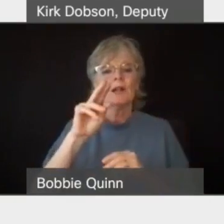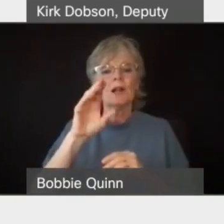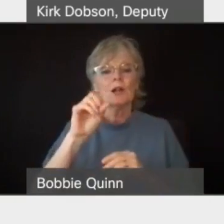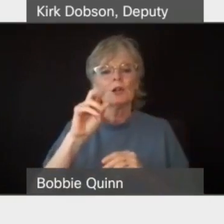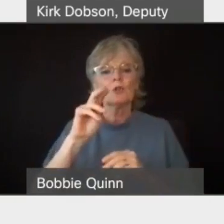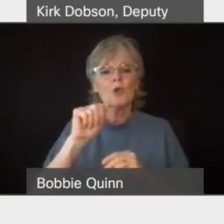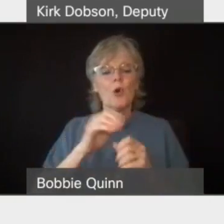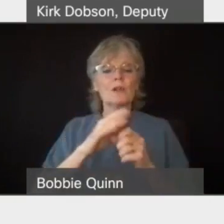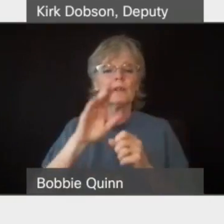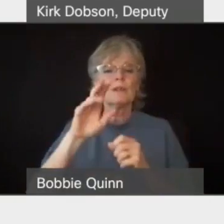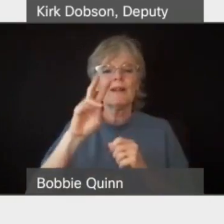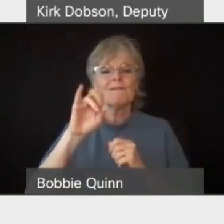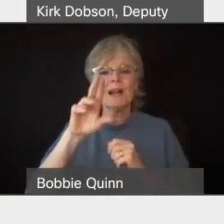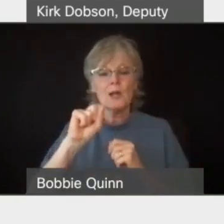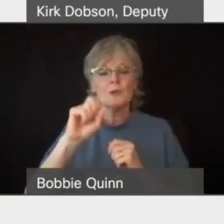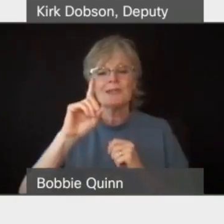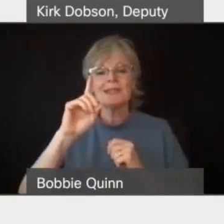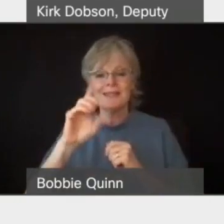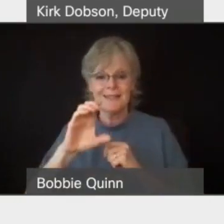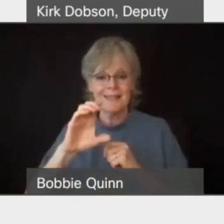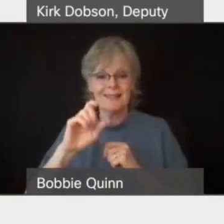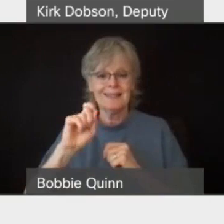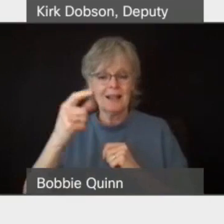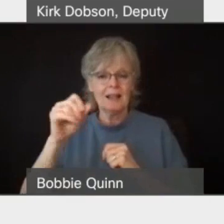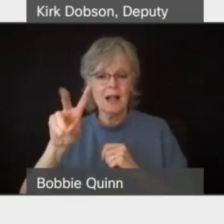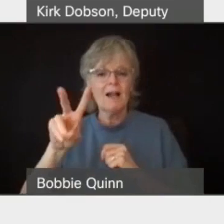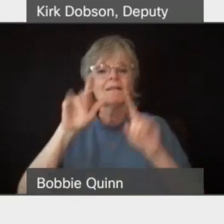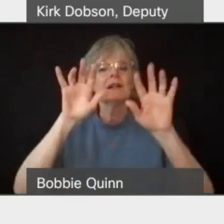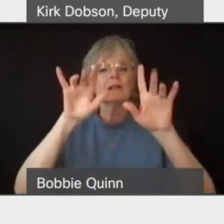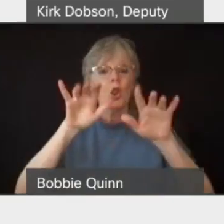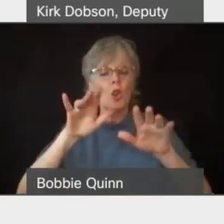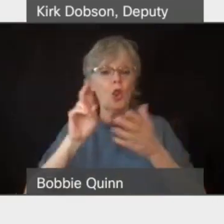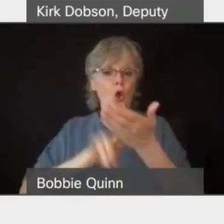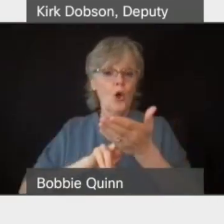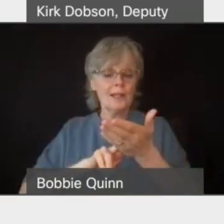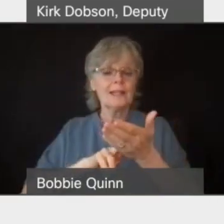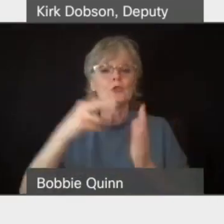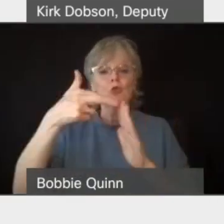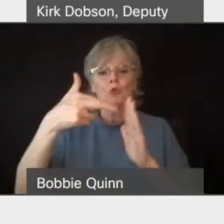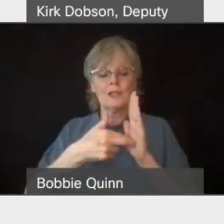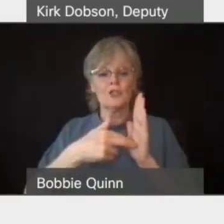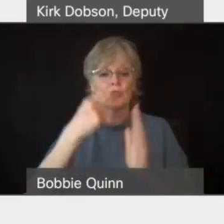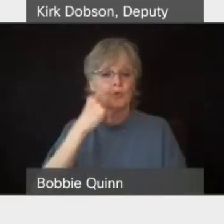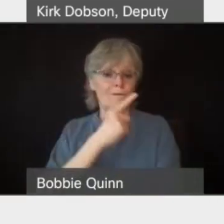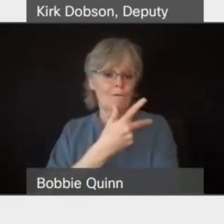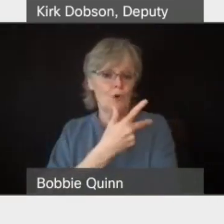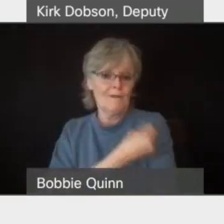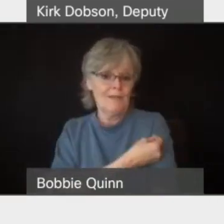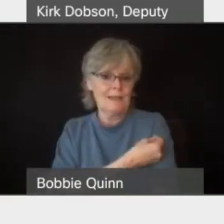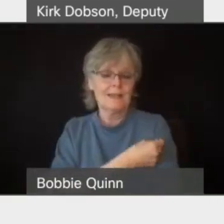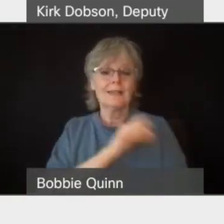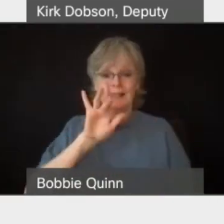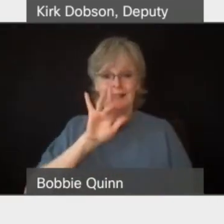coronavirus.dc.gov, the website there, to log into the portal to register to get a vaccine. When you go into